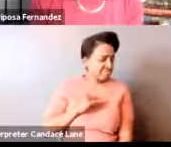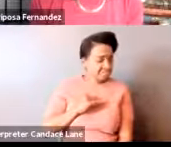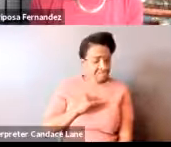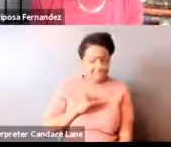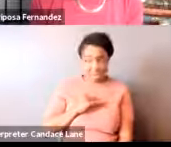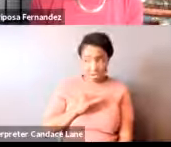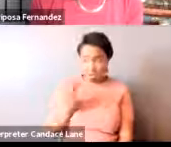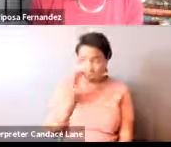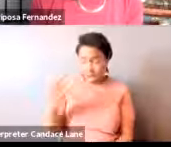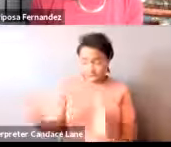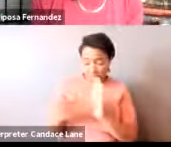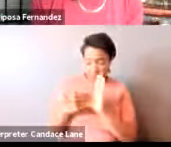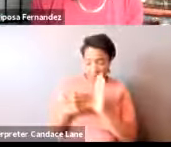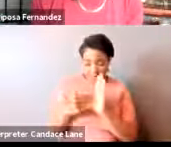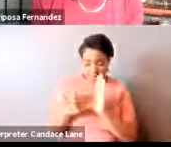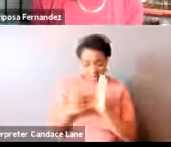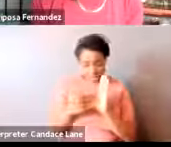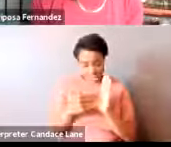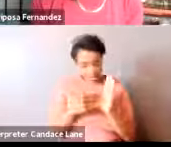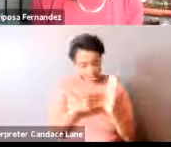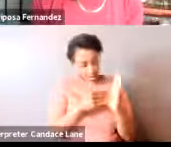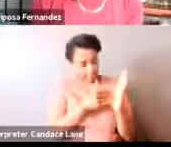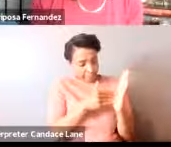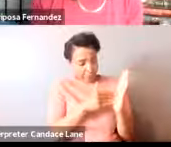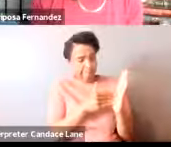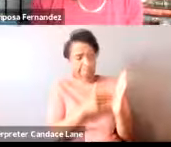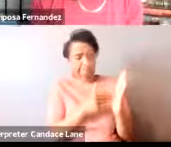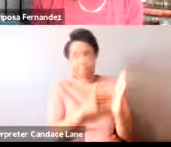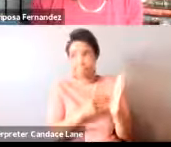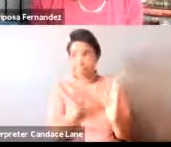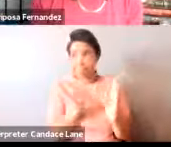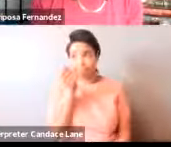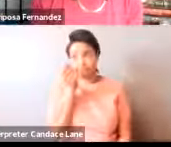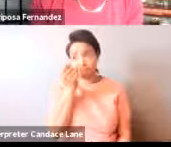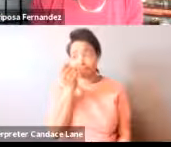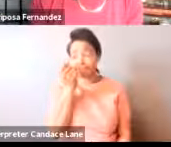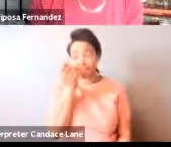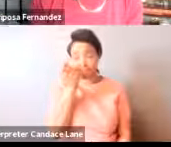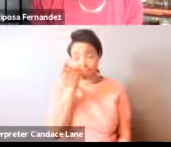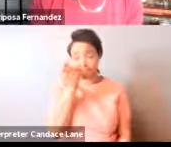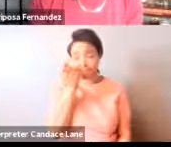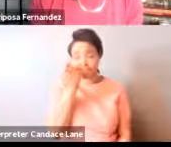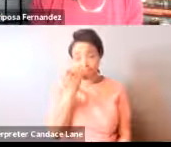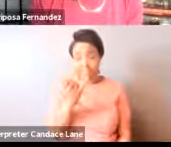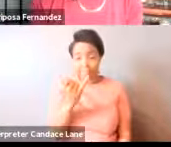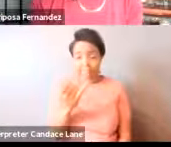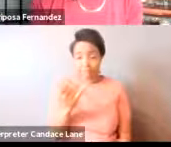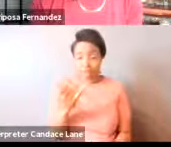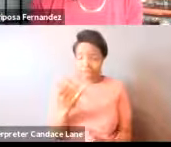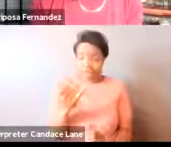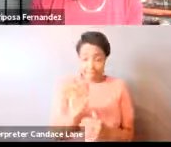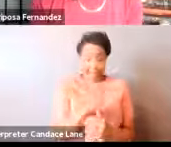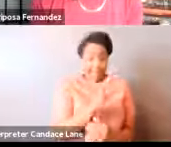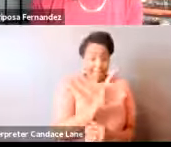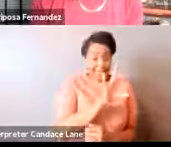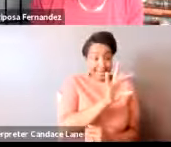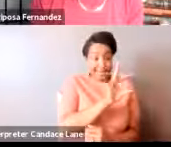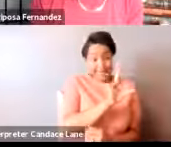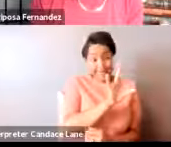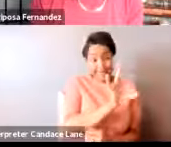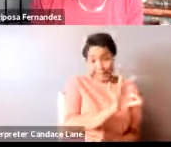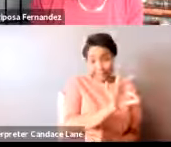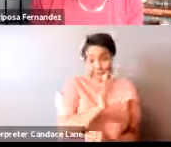racism enters my vocabulary. 1980, the year between 1979 and 1981,